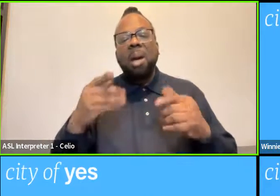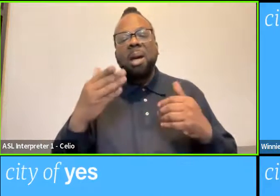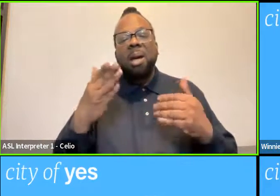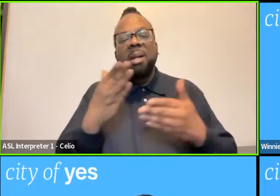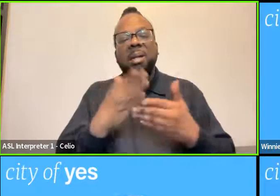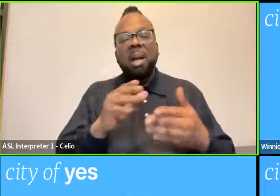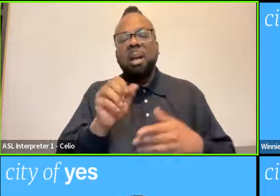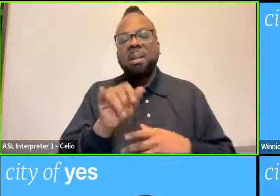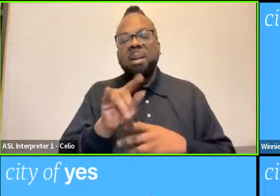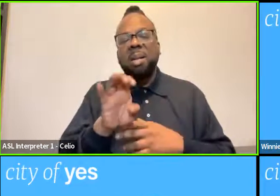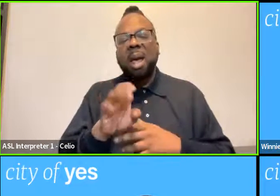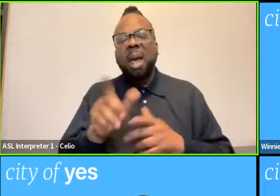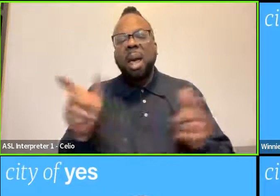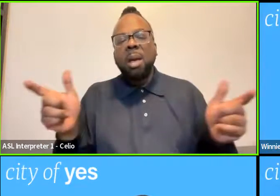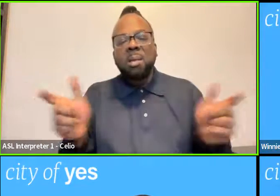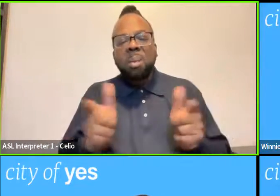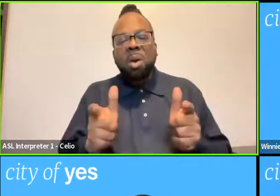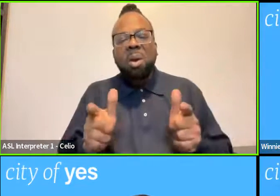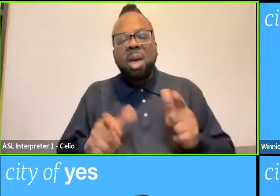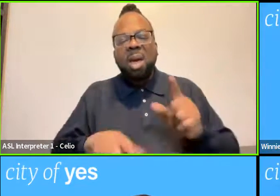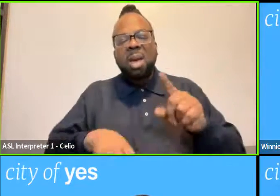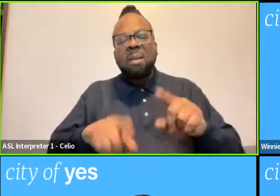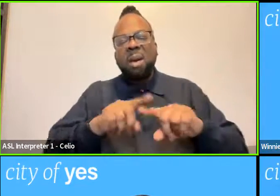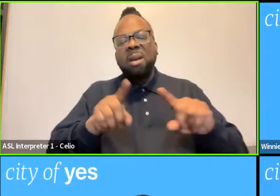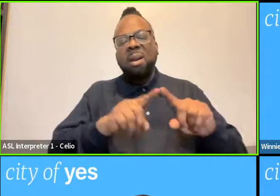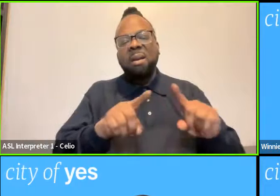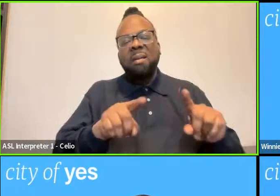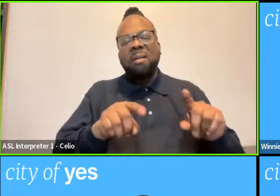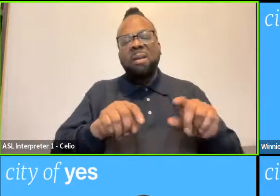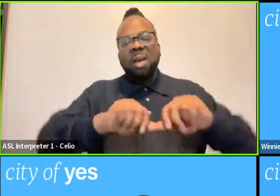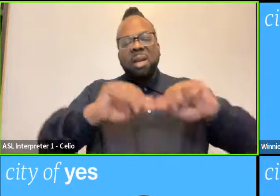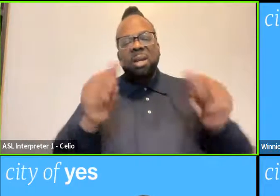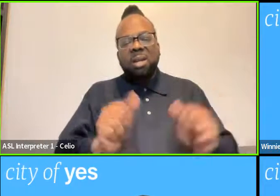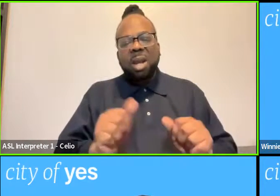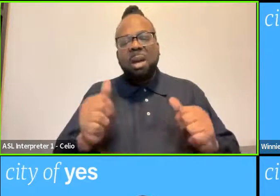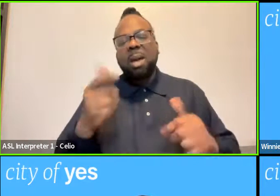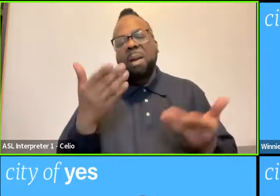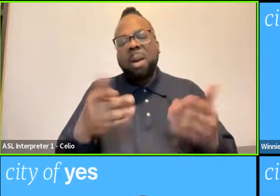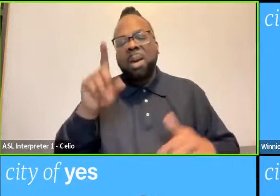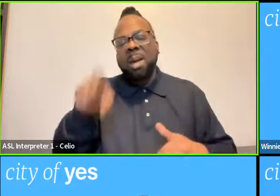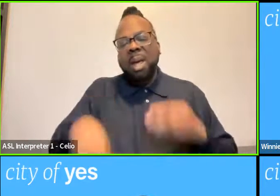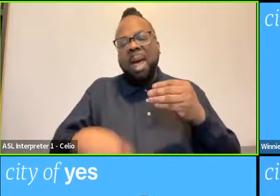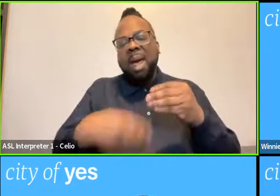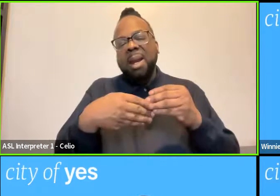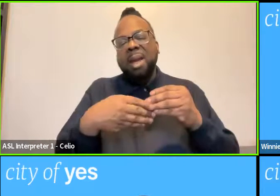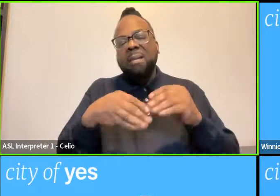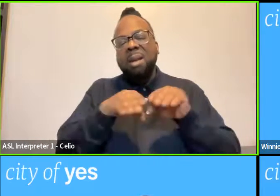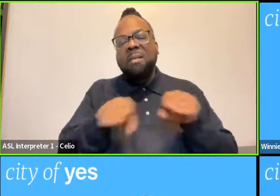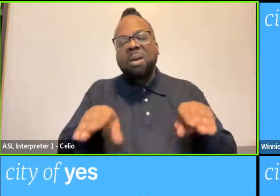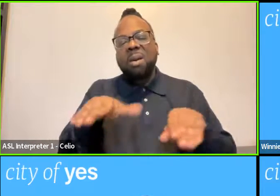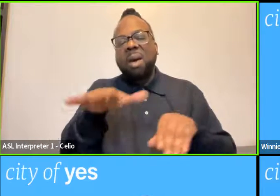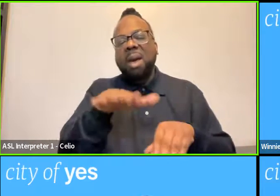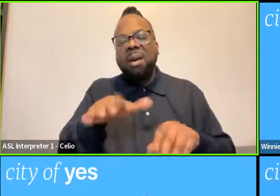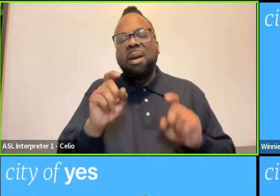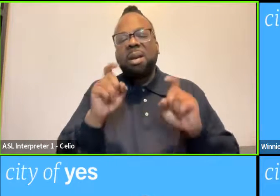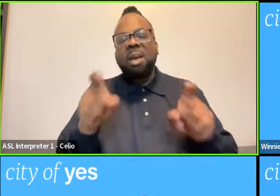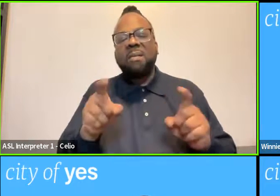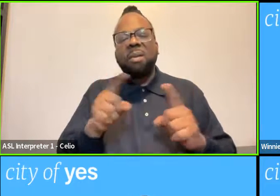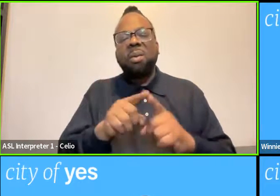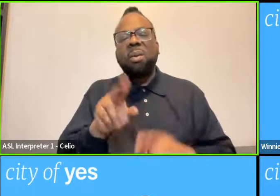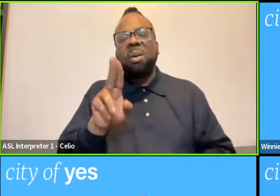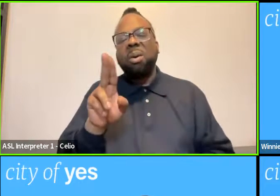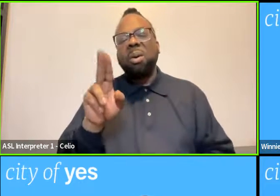smaller or have irregular shapes that may necessarily need additional heights in order to fit that additional floor area that we're giving through UAP, the Universal